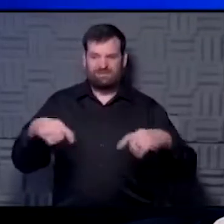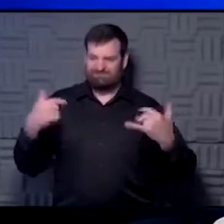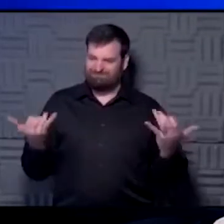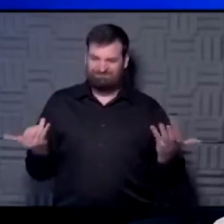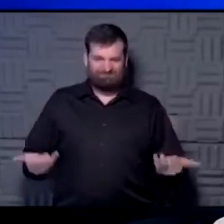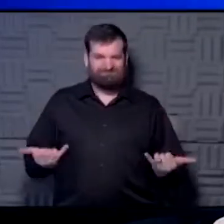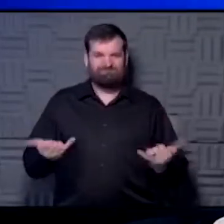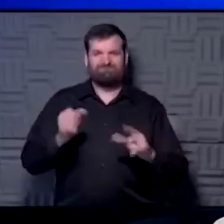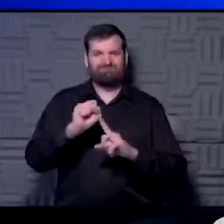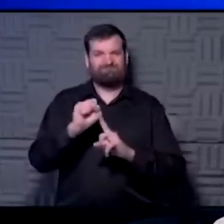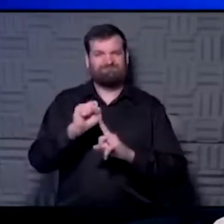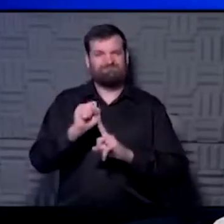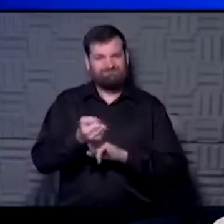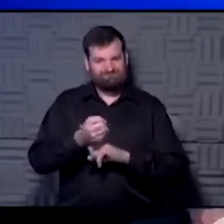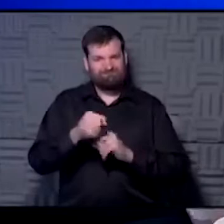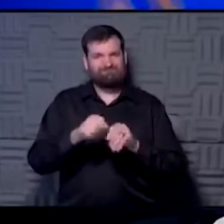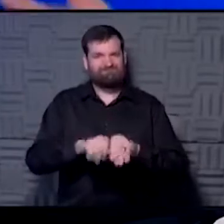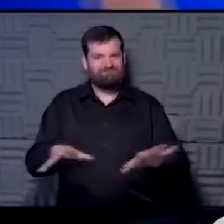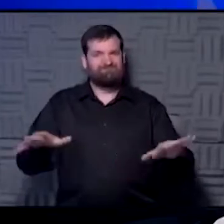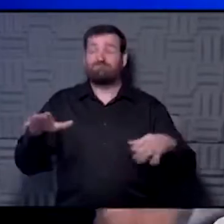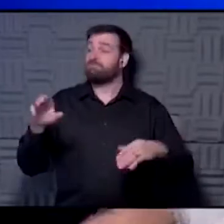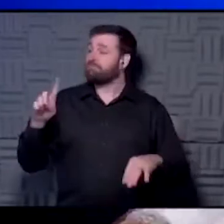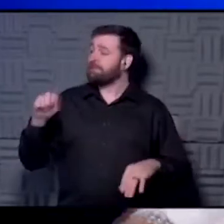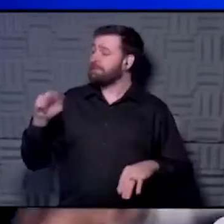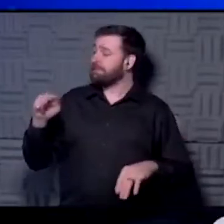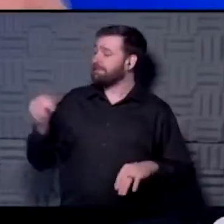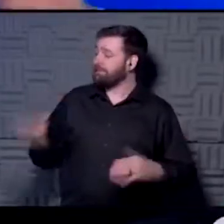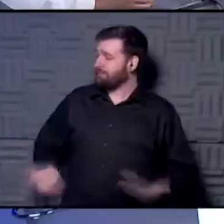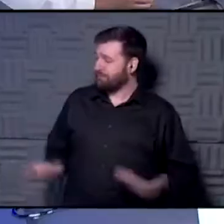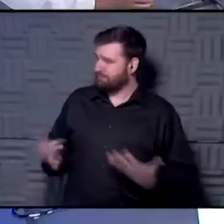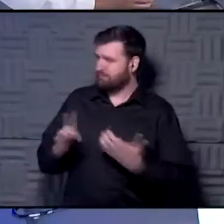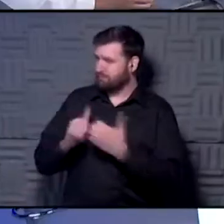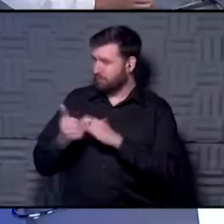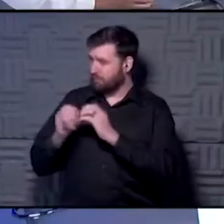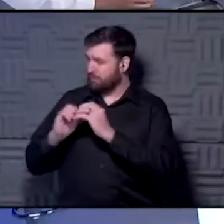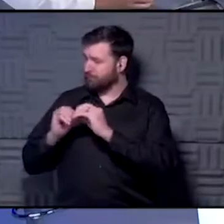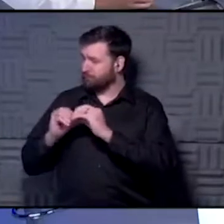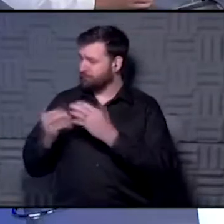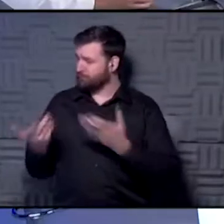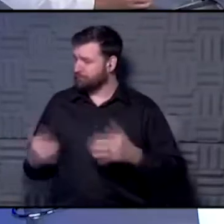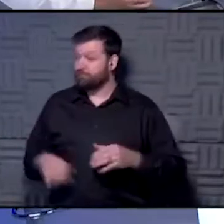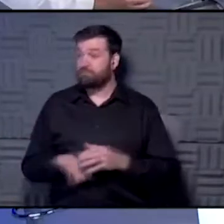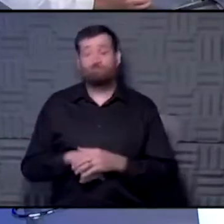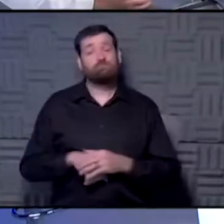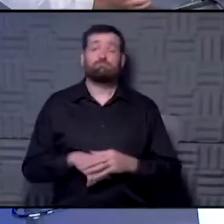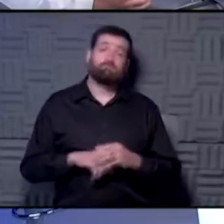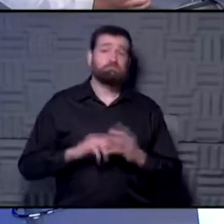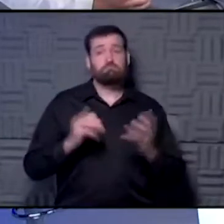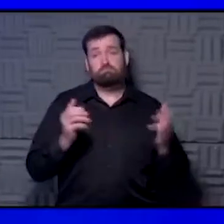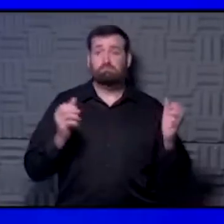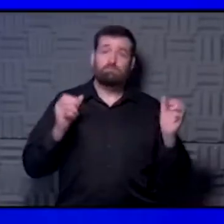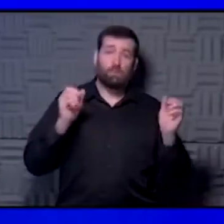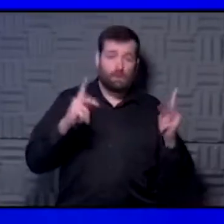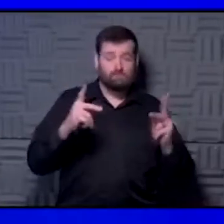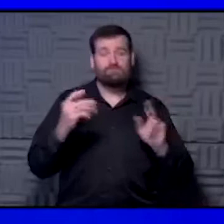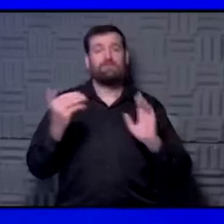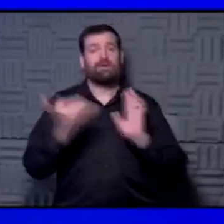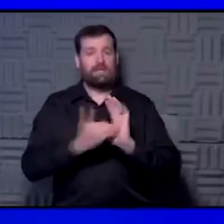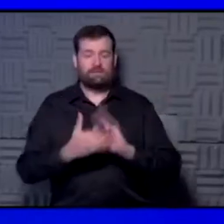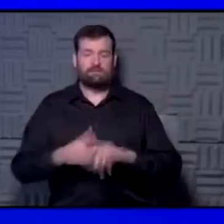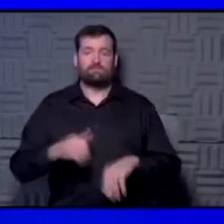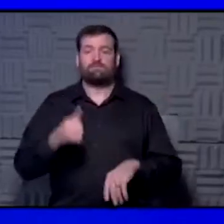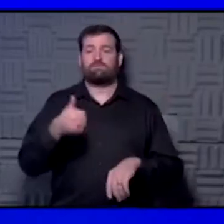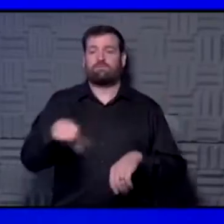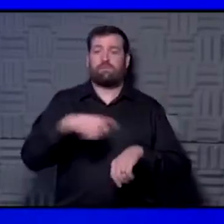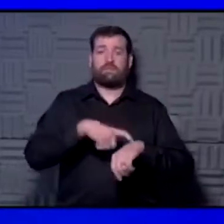pandemic. So, Dana, you're here with us today. How are the numbers right now? They're okay. They're okay. Again, anytime we can